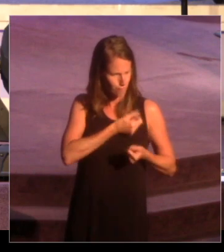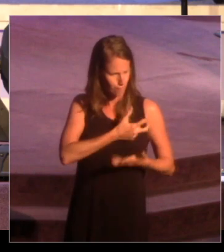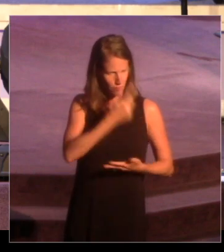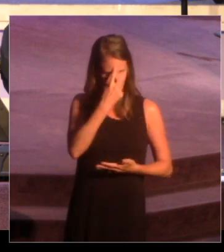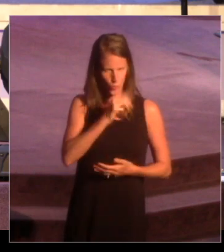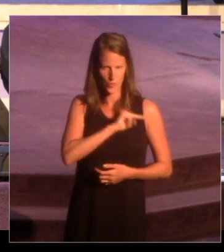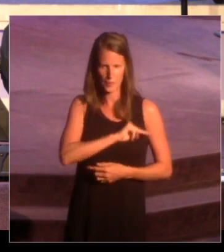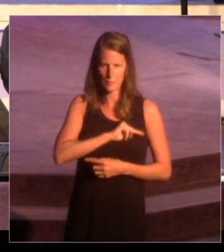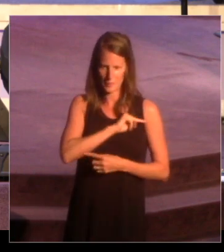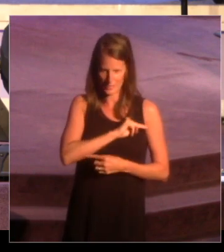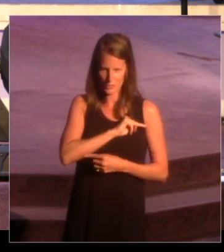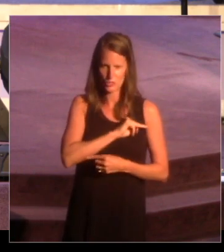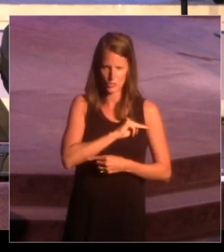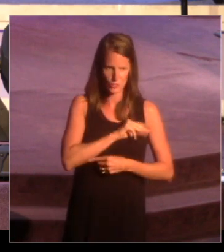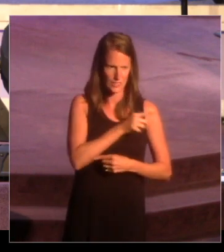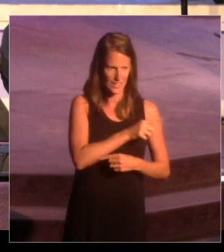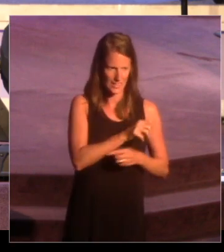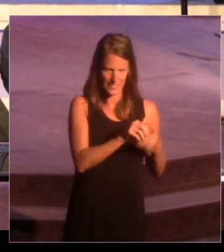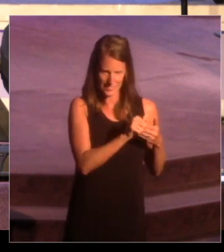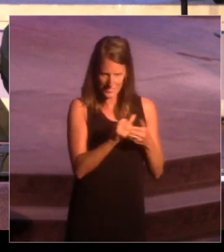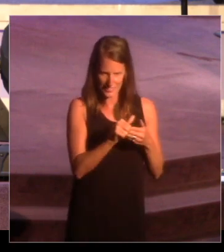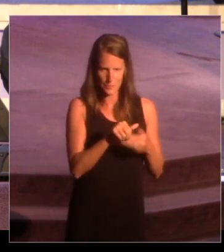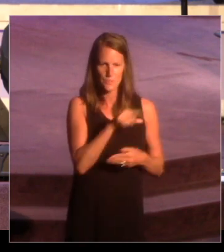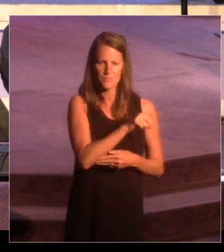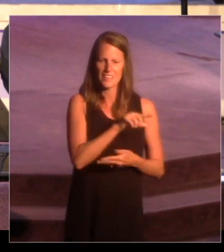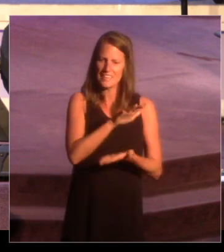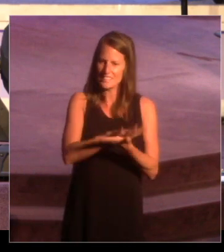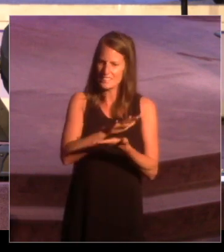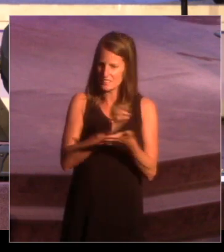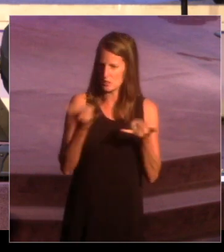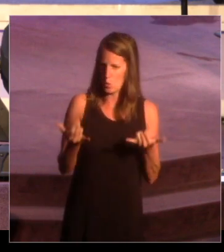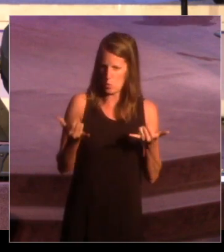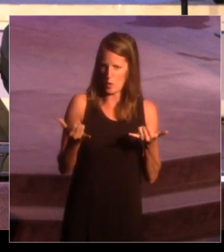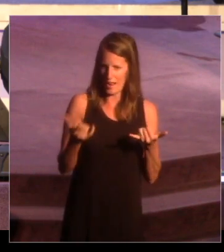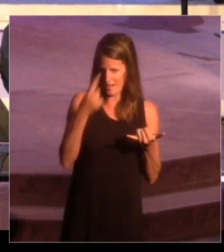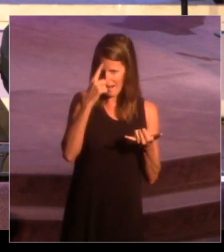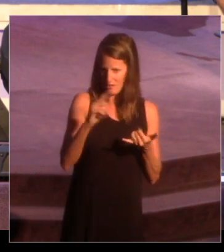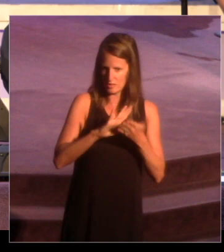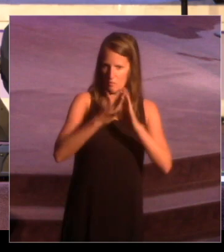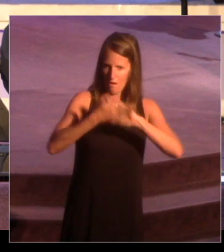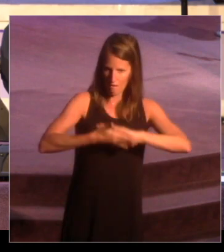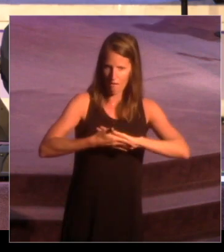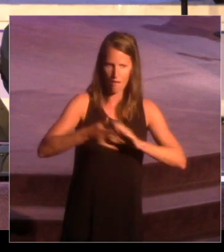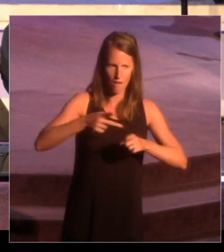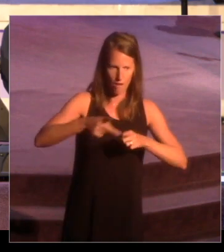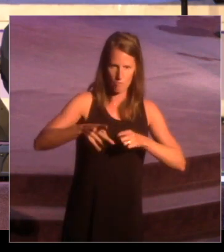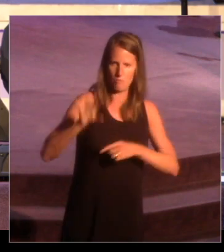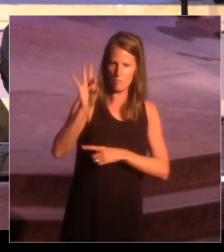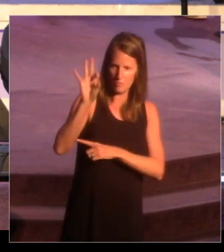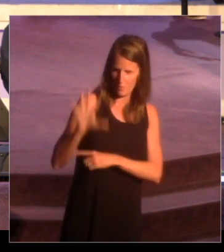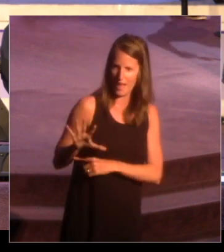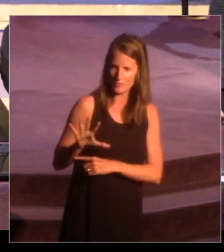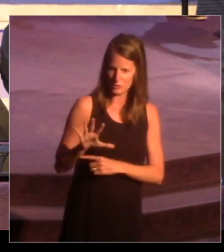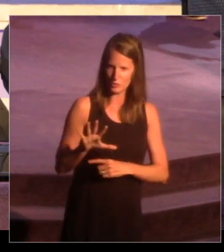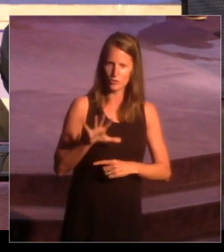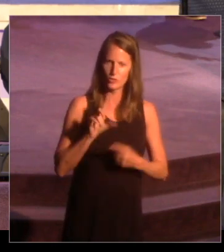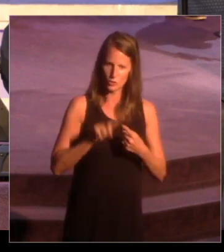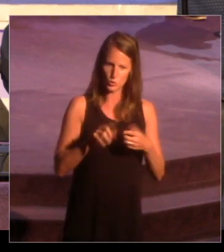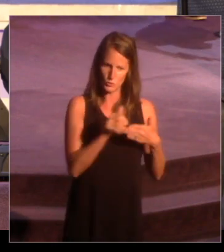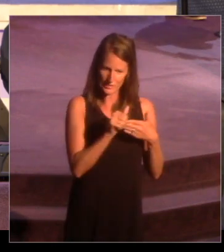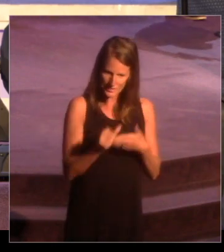ministry that he's going, the opportunities he has to be in seminary right now, learning and leading that part of this